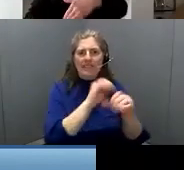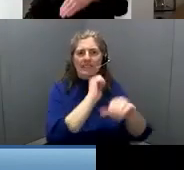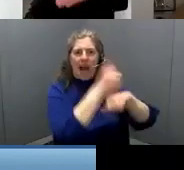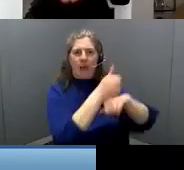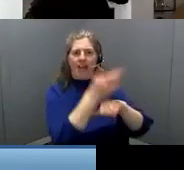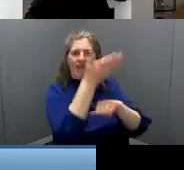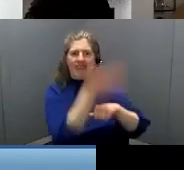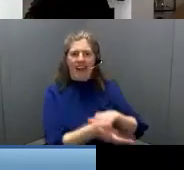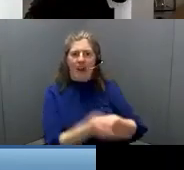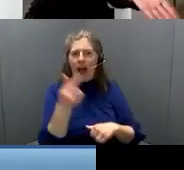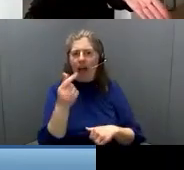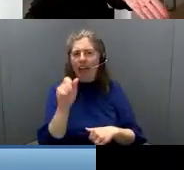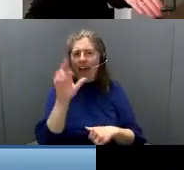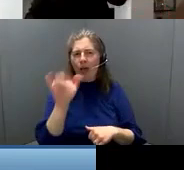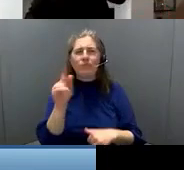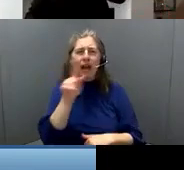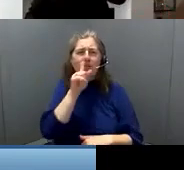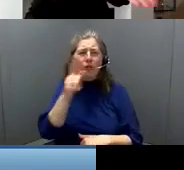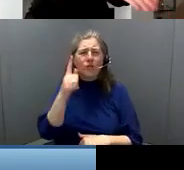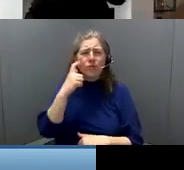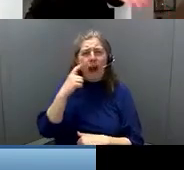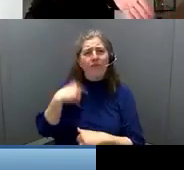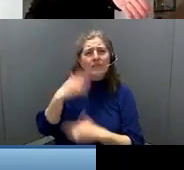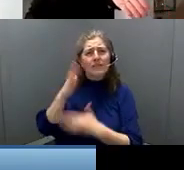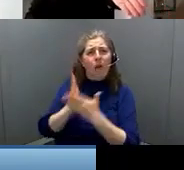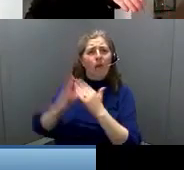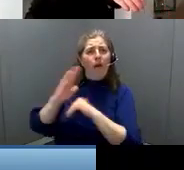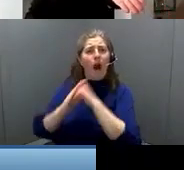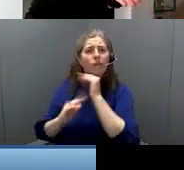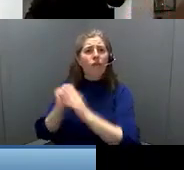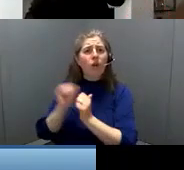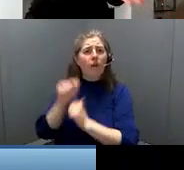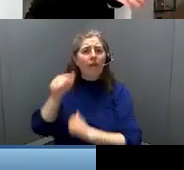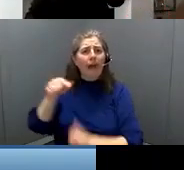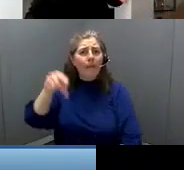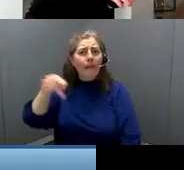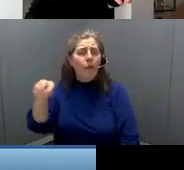there's comfort level with that, but any of these